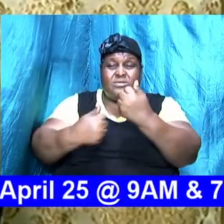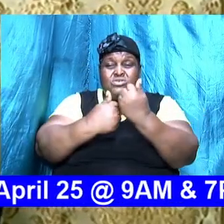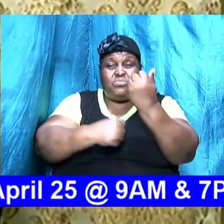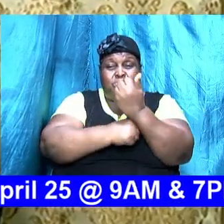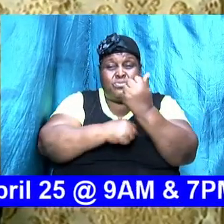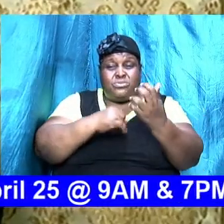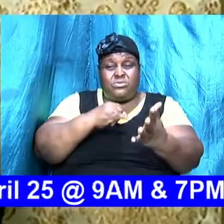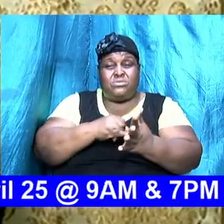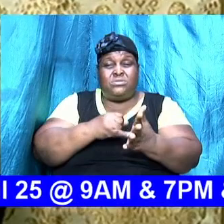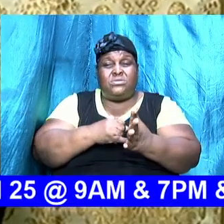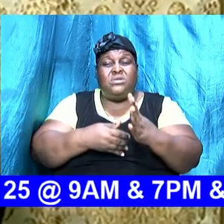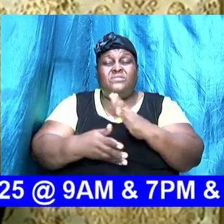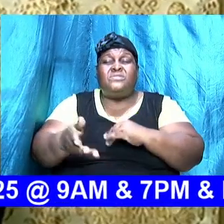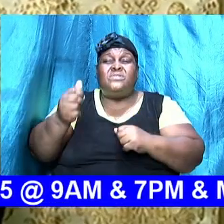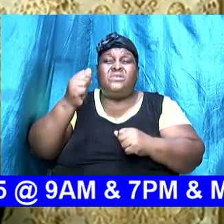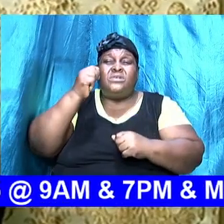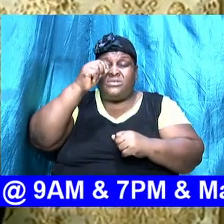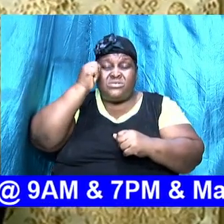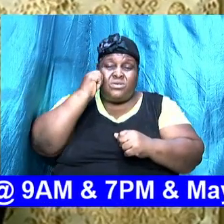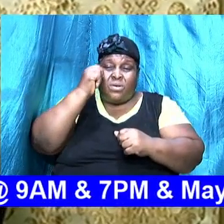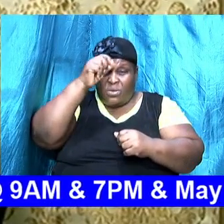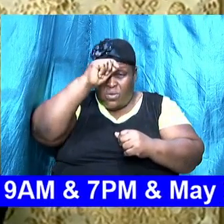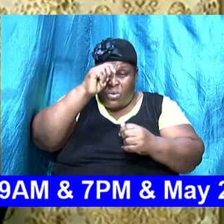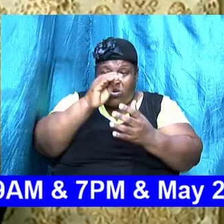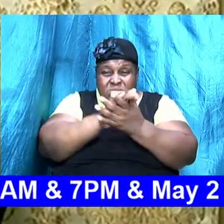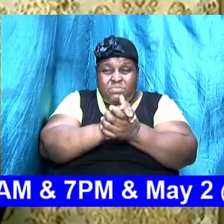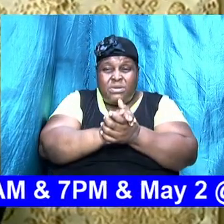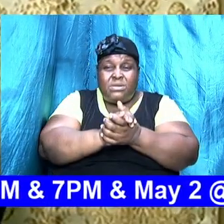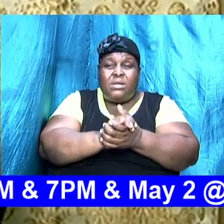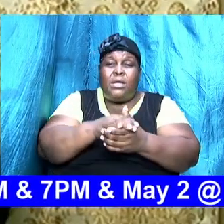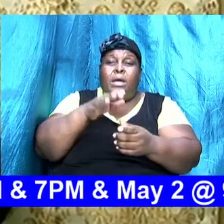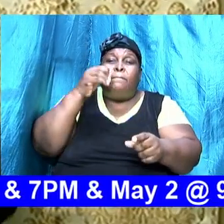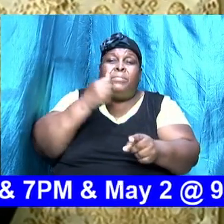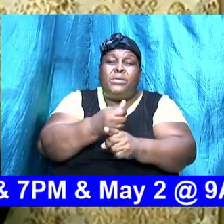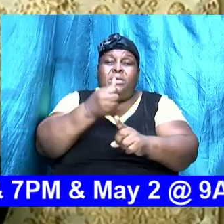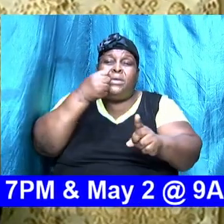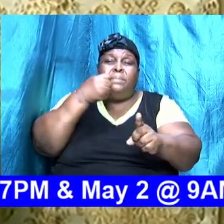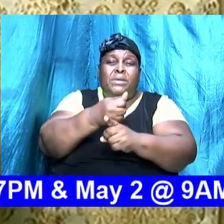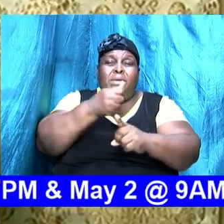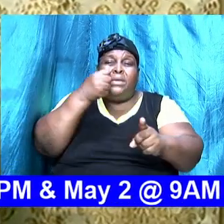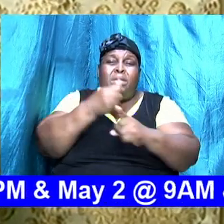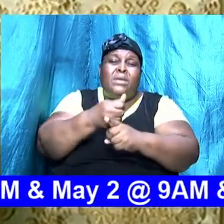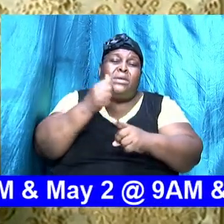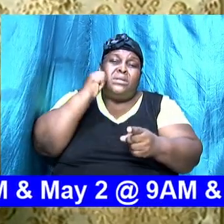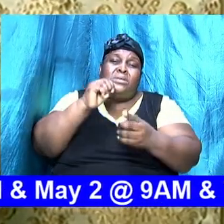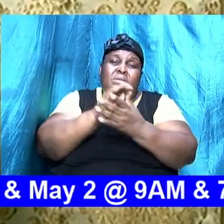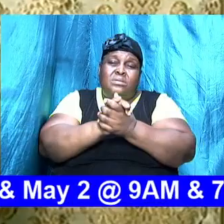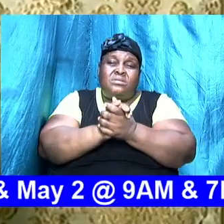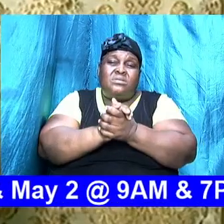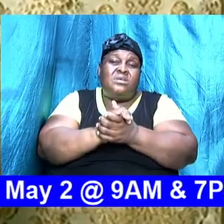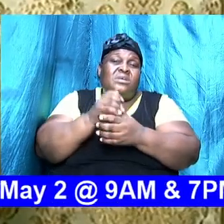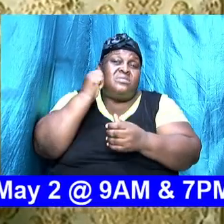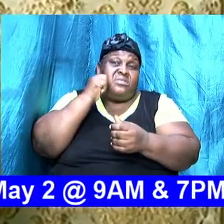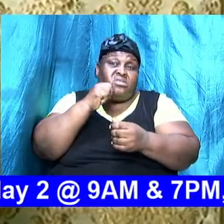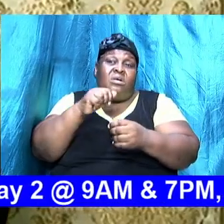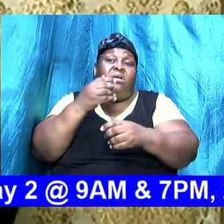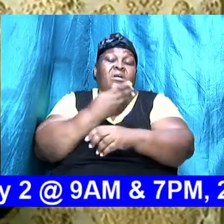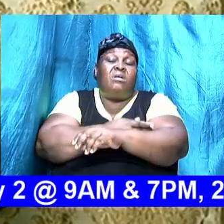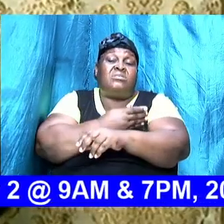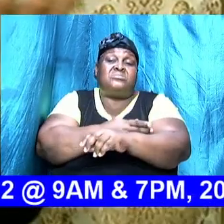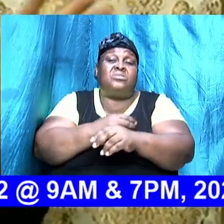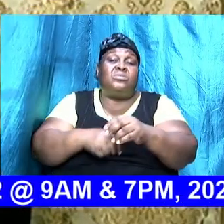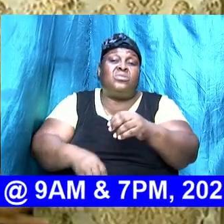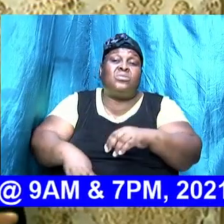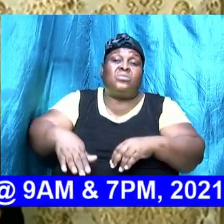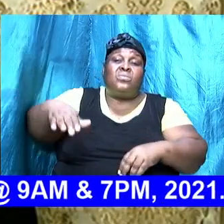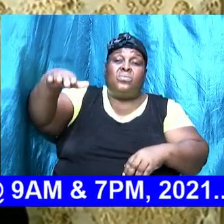husband that beats his wife, his daughters who grow up and